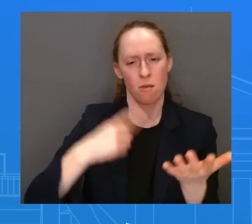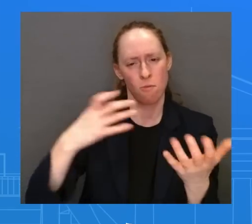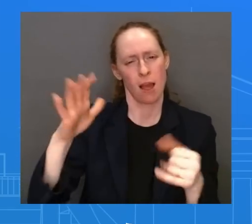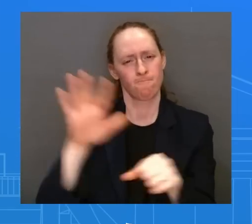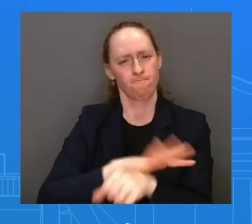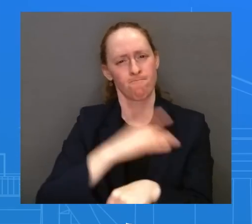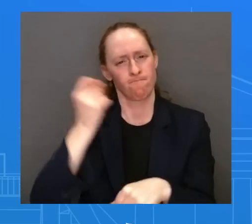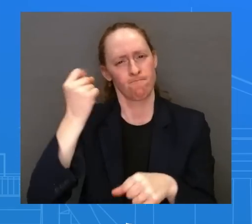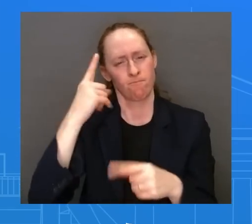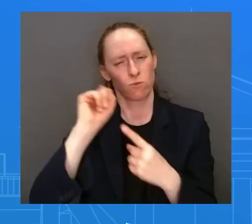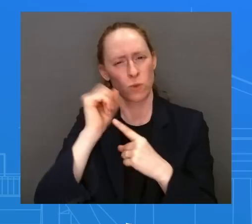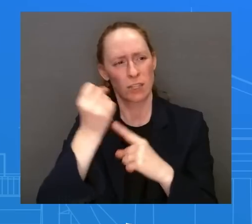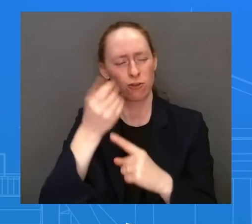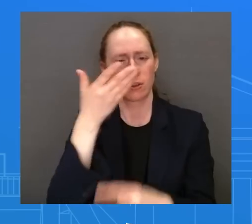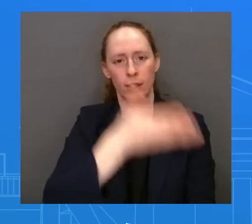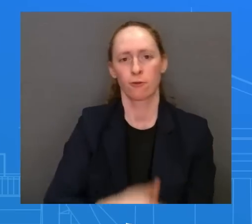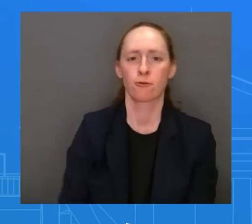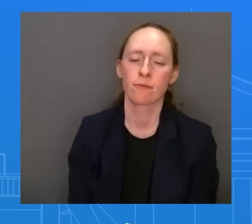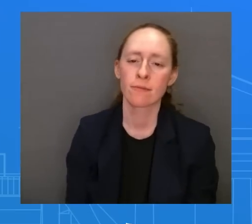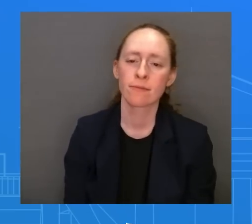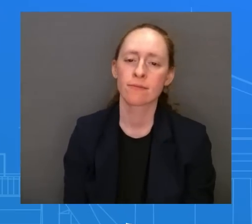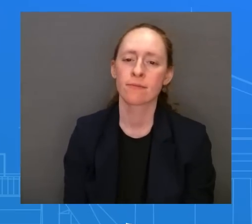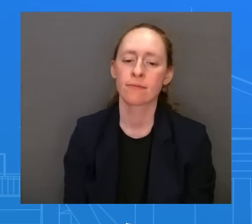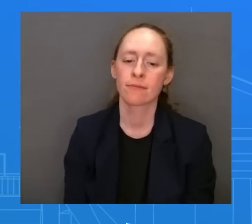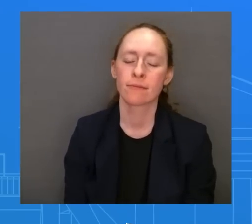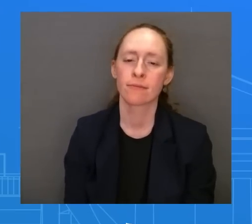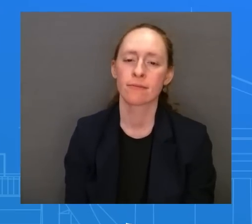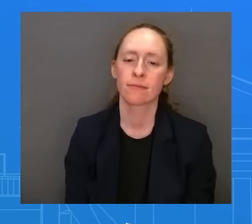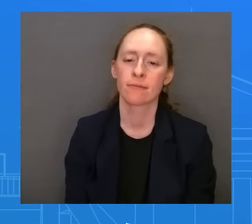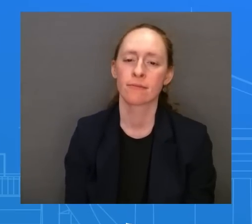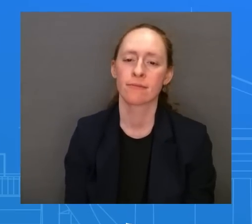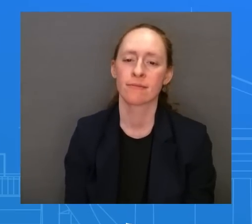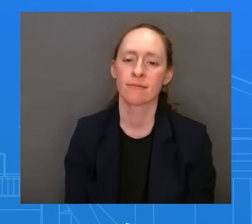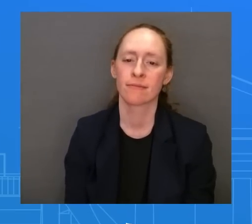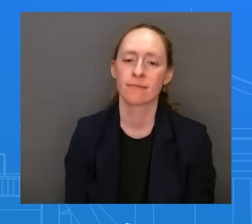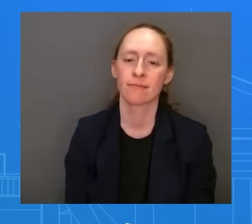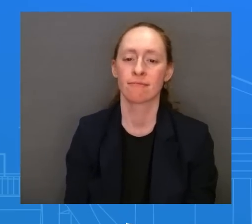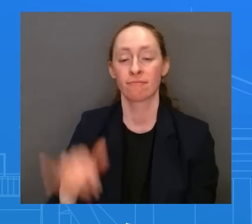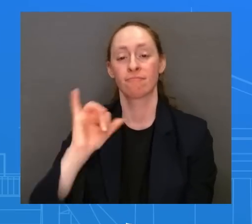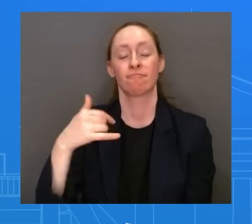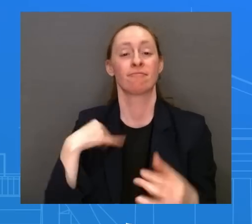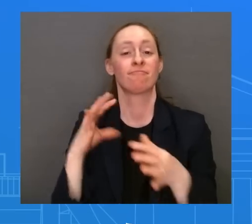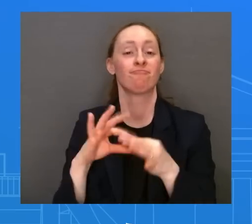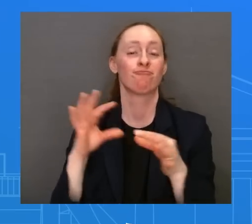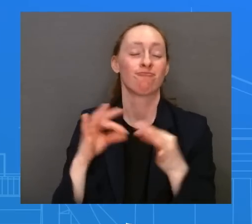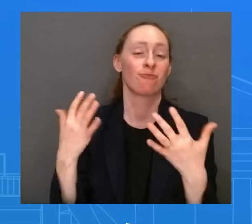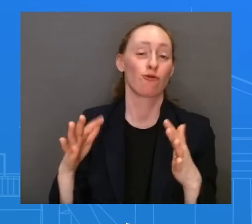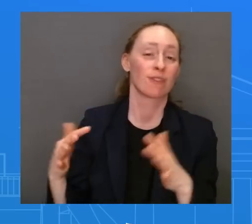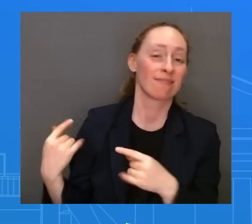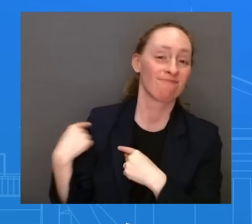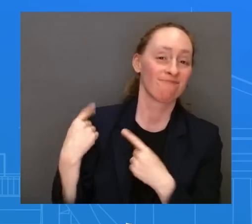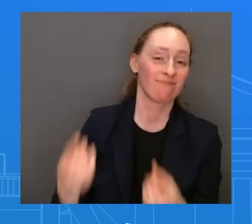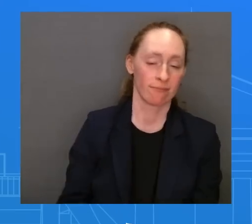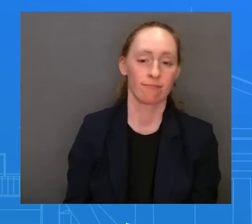assessments that that was was produced as I put in my opening statement proved out to be not correct but uh but